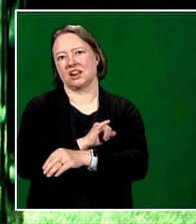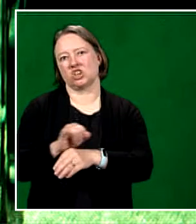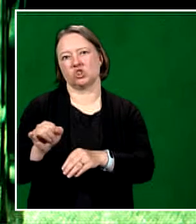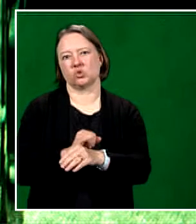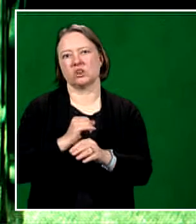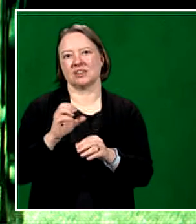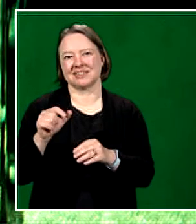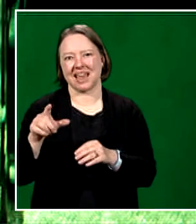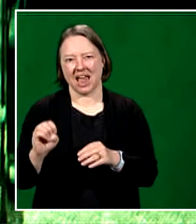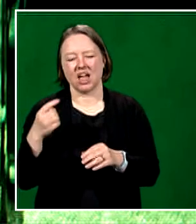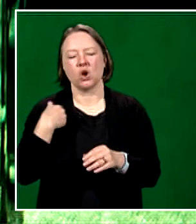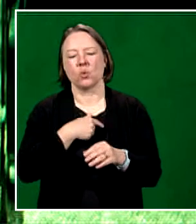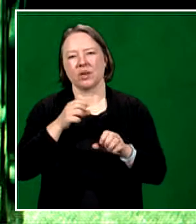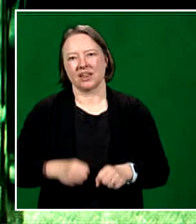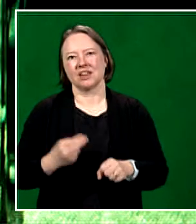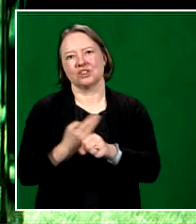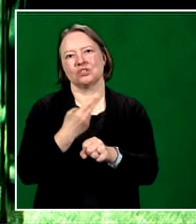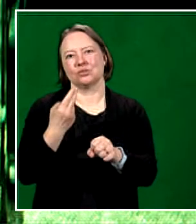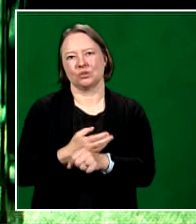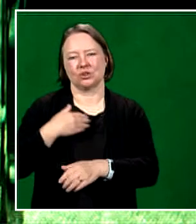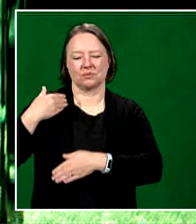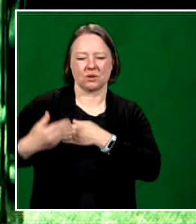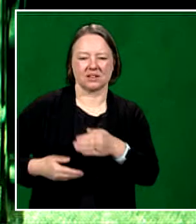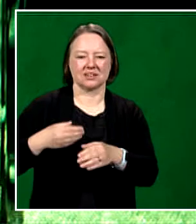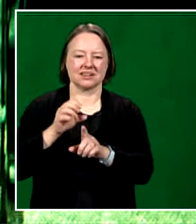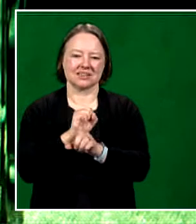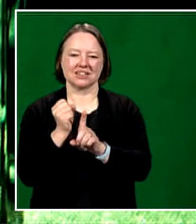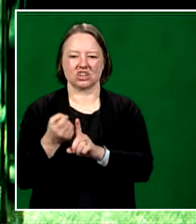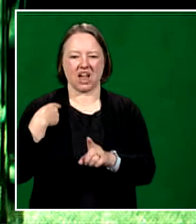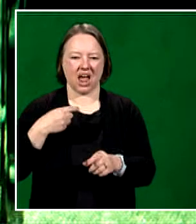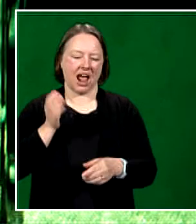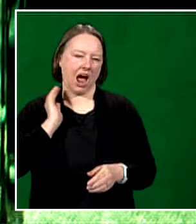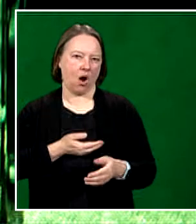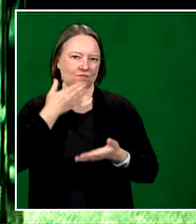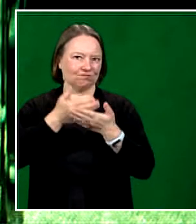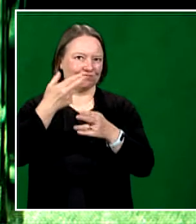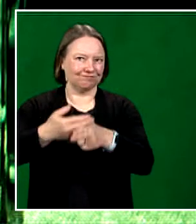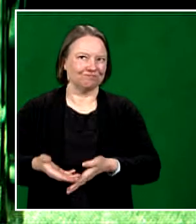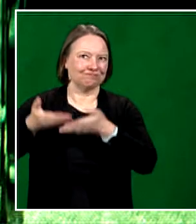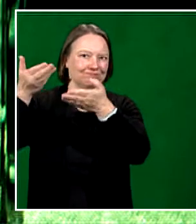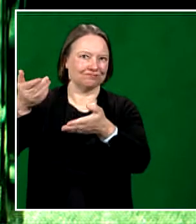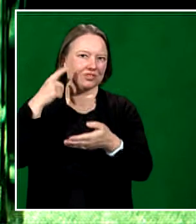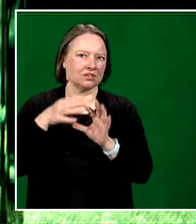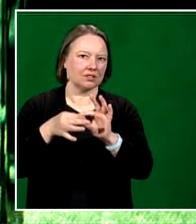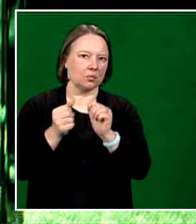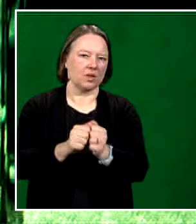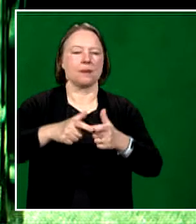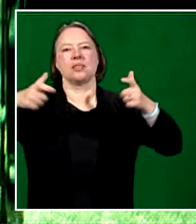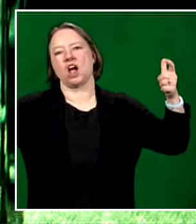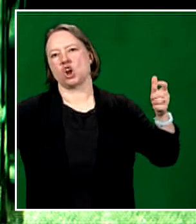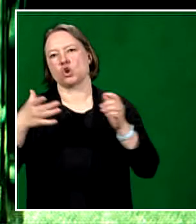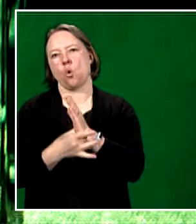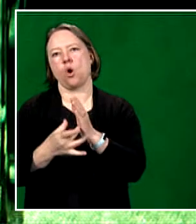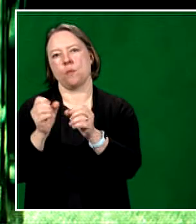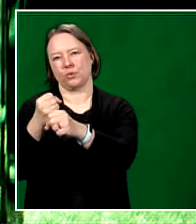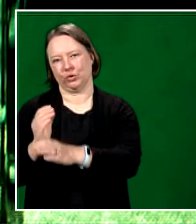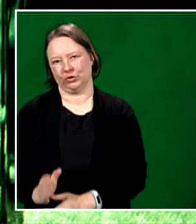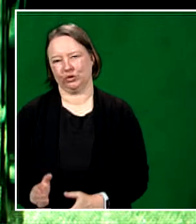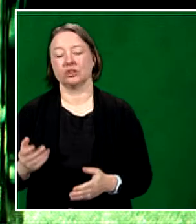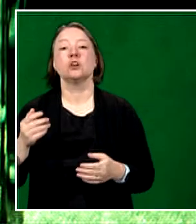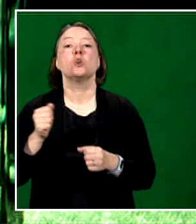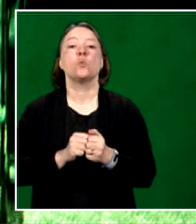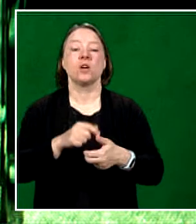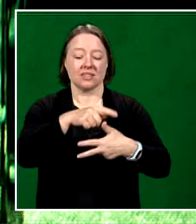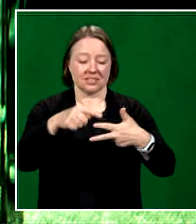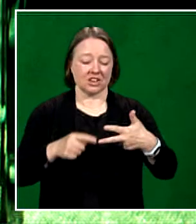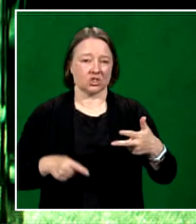it would allow us to optimize the process conditions and reputation that we need to later integrate our system with larger oil producers. With these